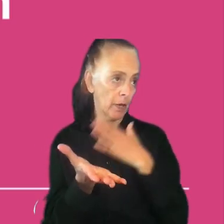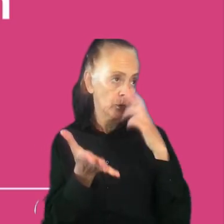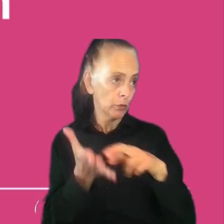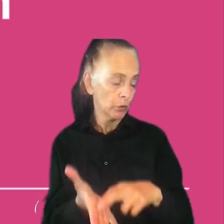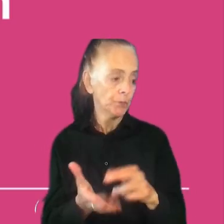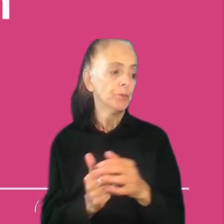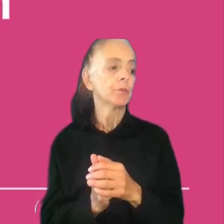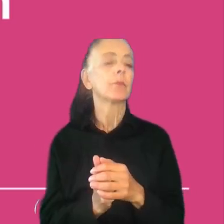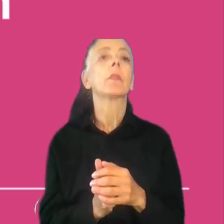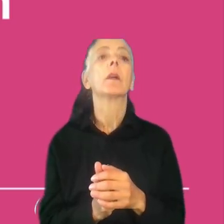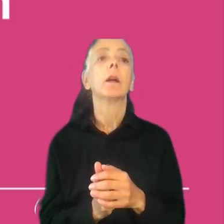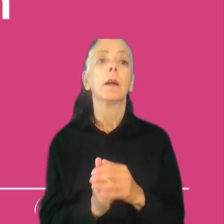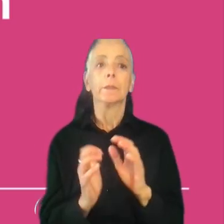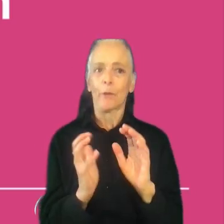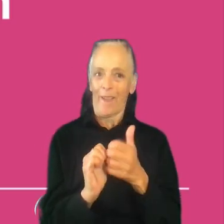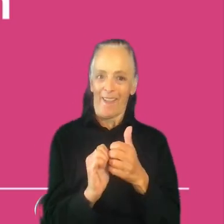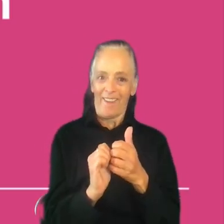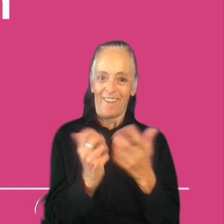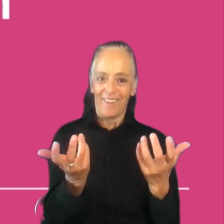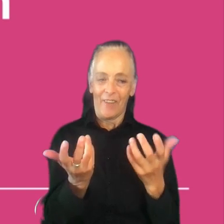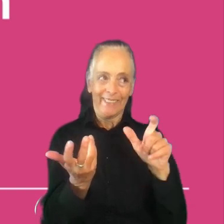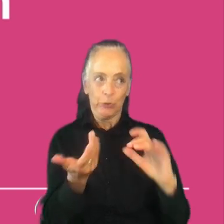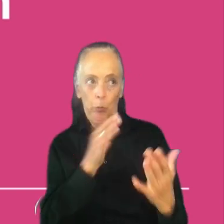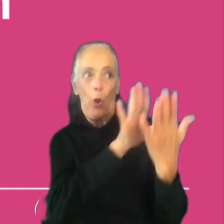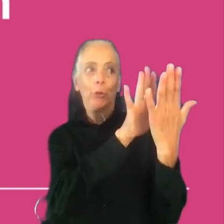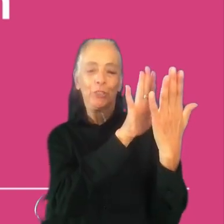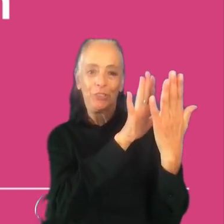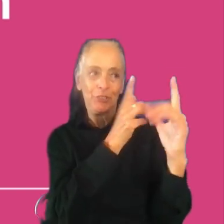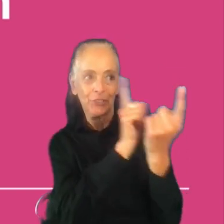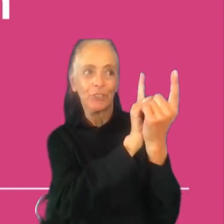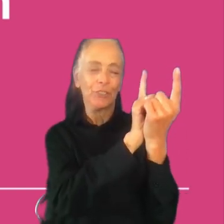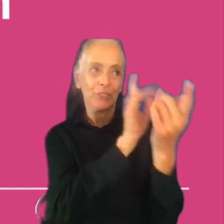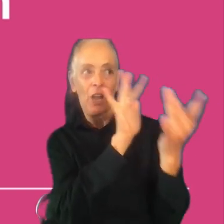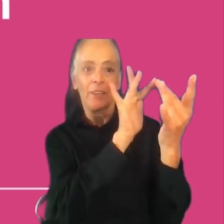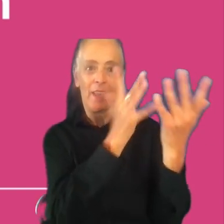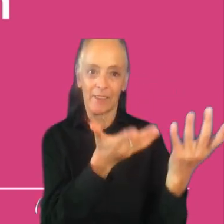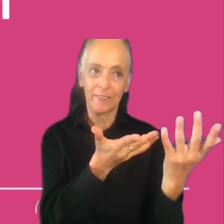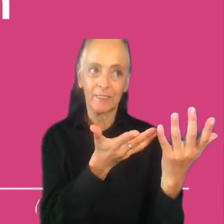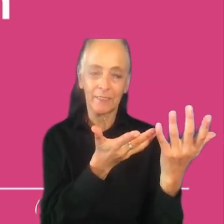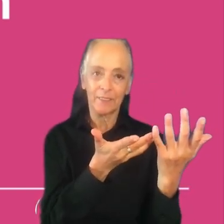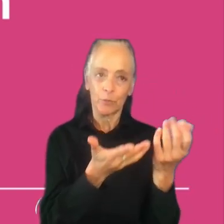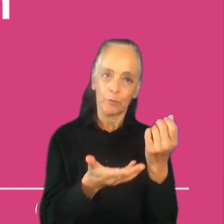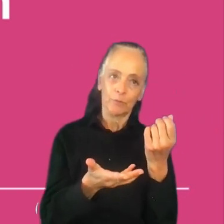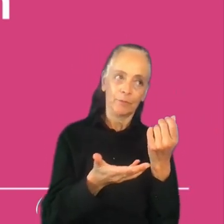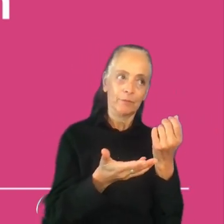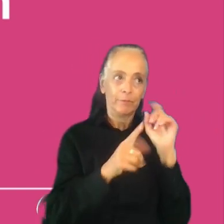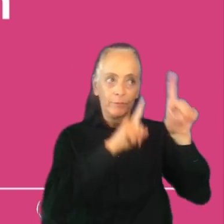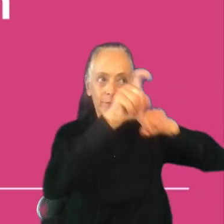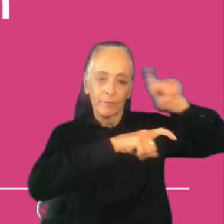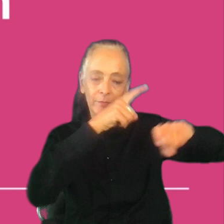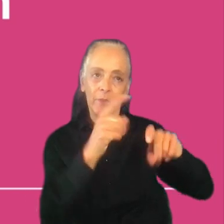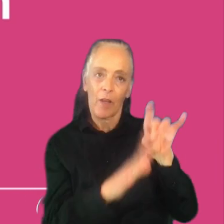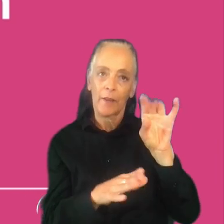to do that i had to make an approach i had to get in contact with them and ask them these questions so i understood more about what would be useful to them